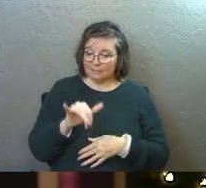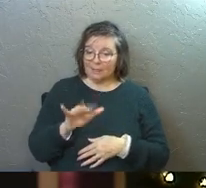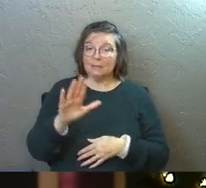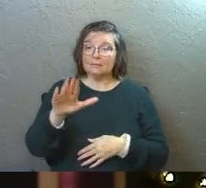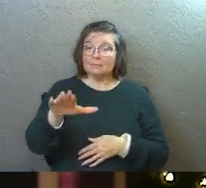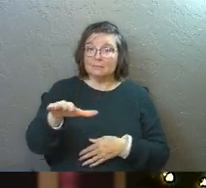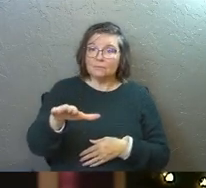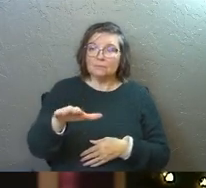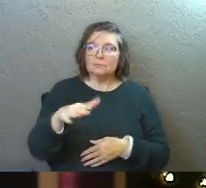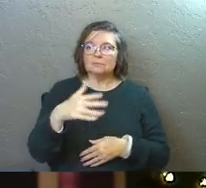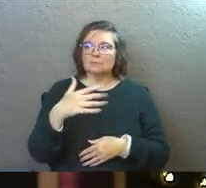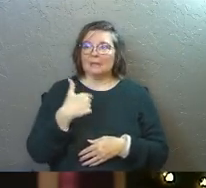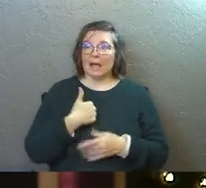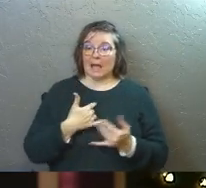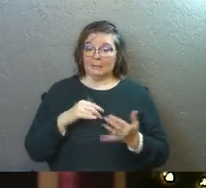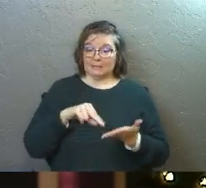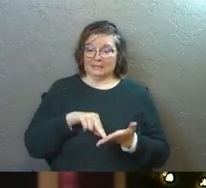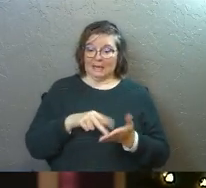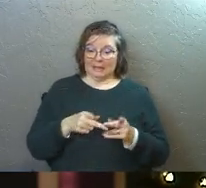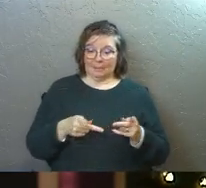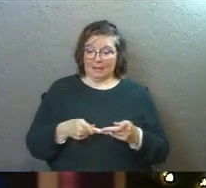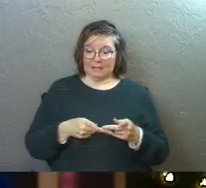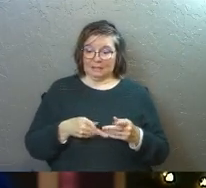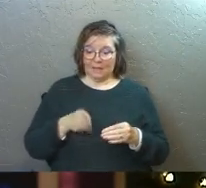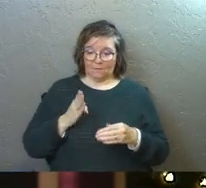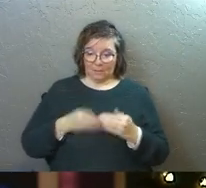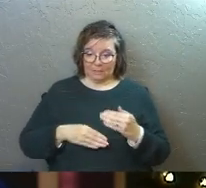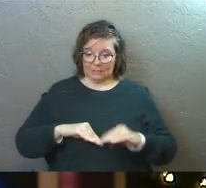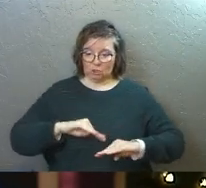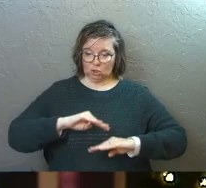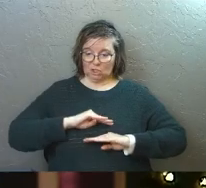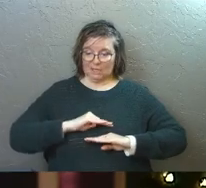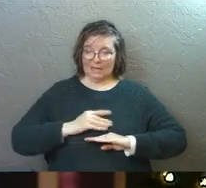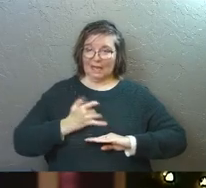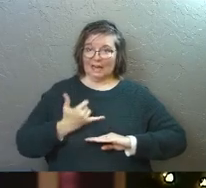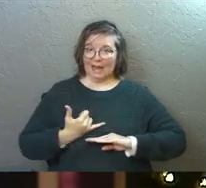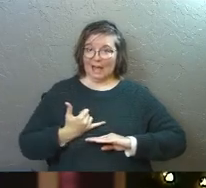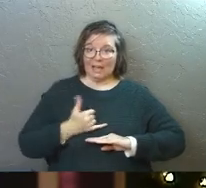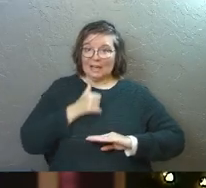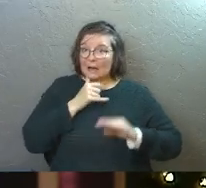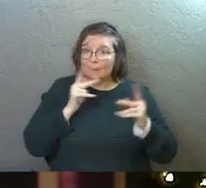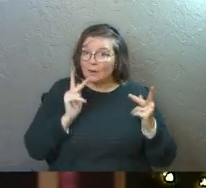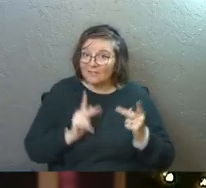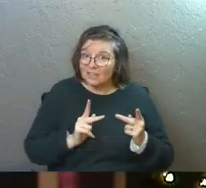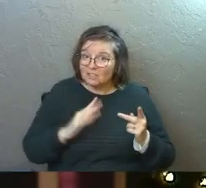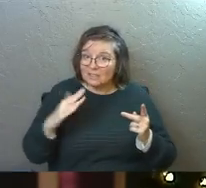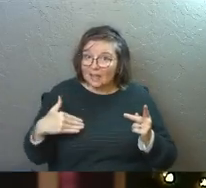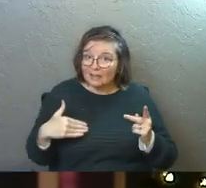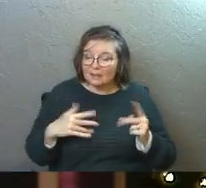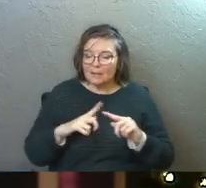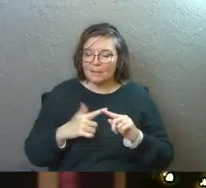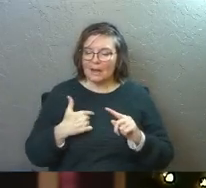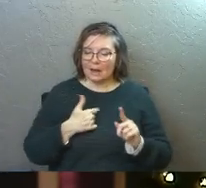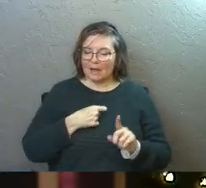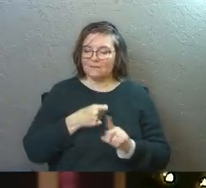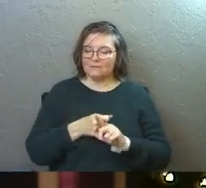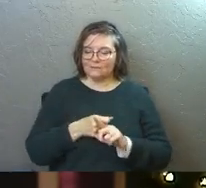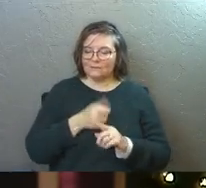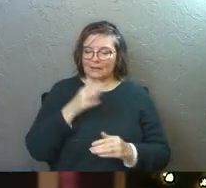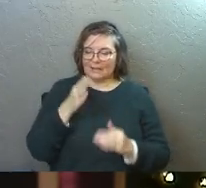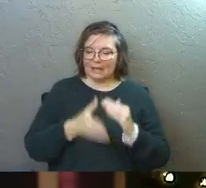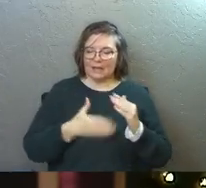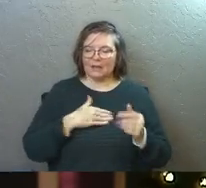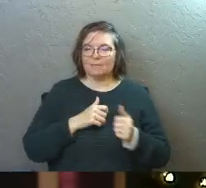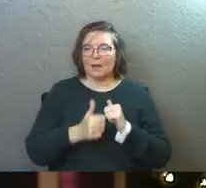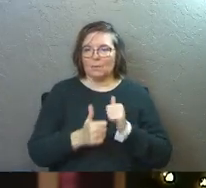hey, there's I'm standing in this place of completion right now. Not perfection, but I've hit the end of